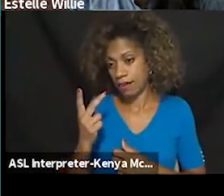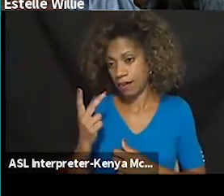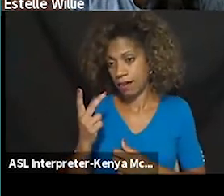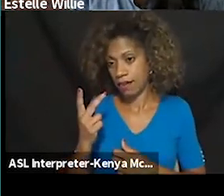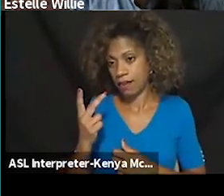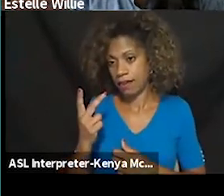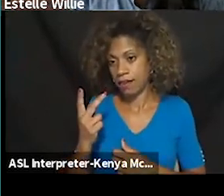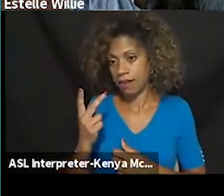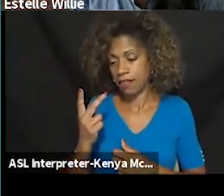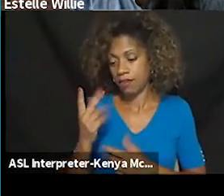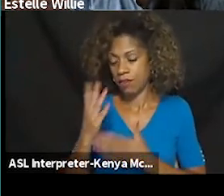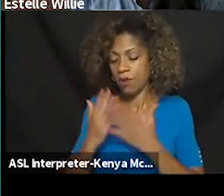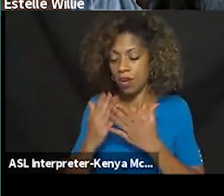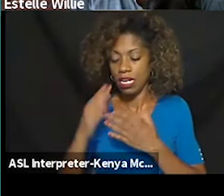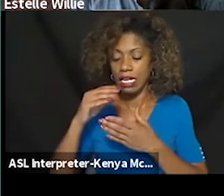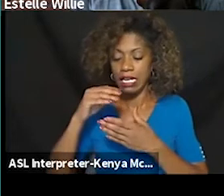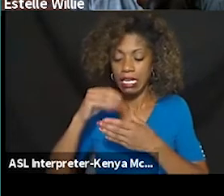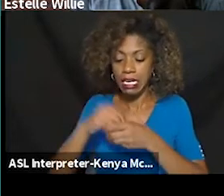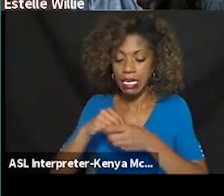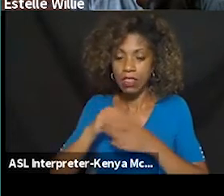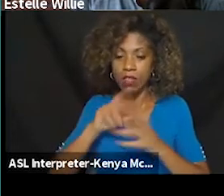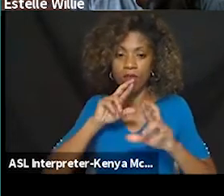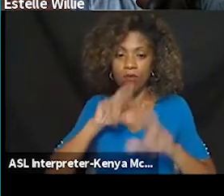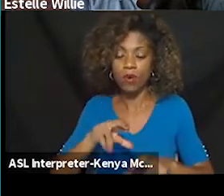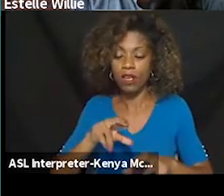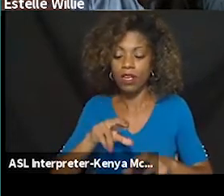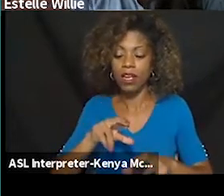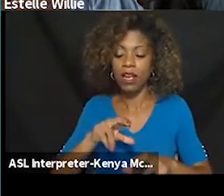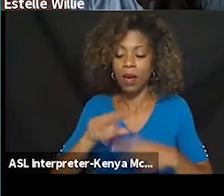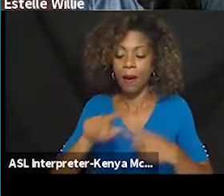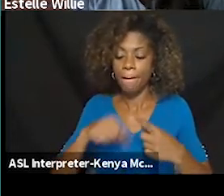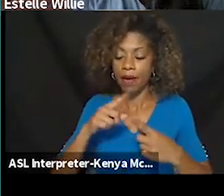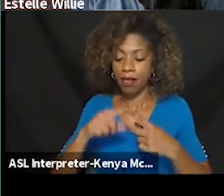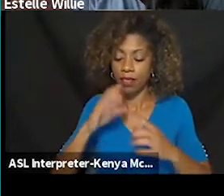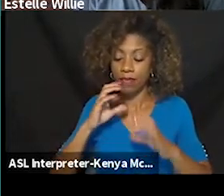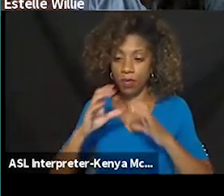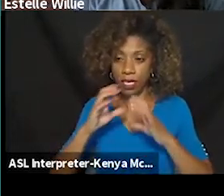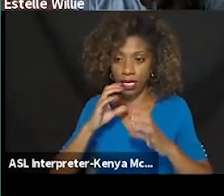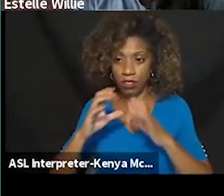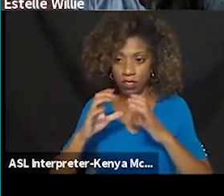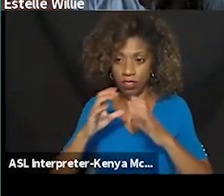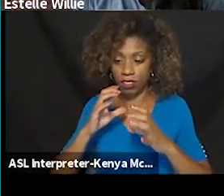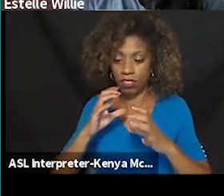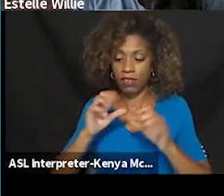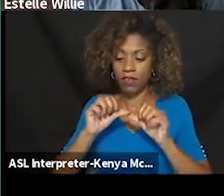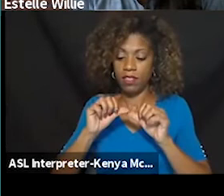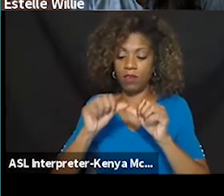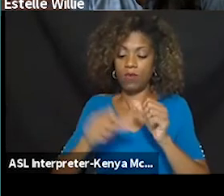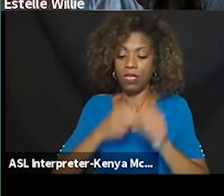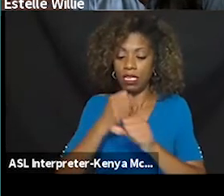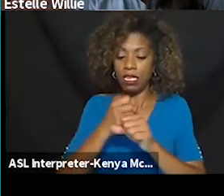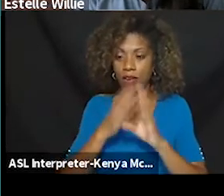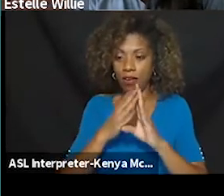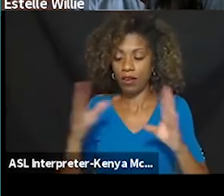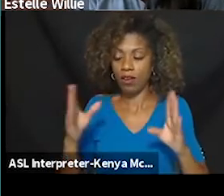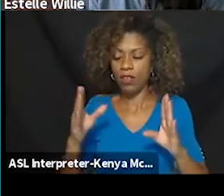piece in there about communications and what we learned from the year-long pilot. So definitely put that